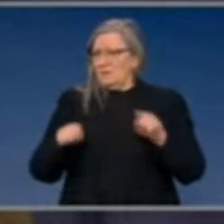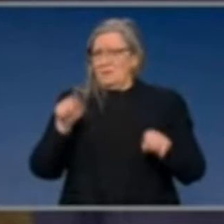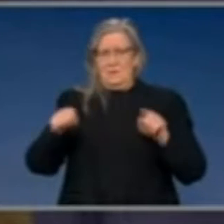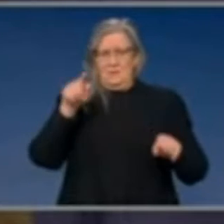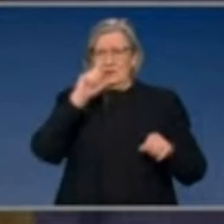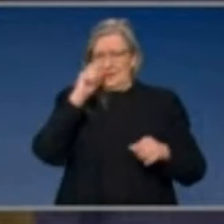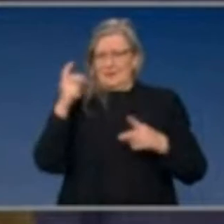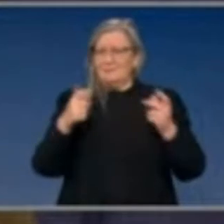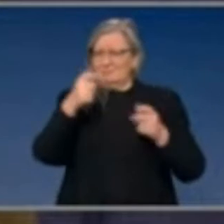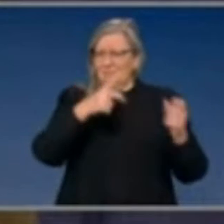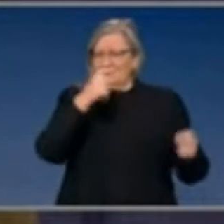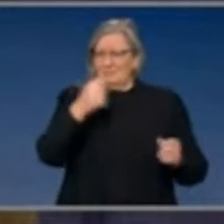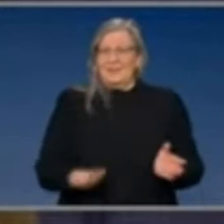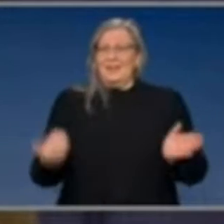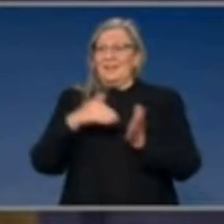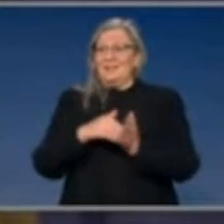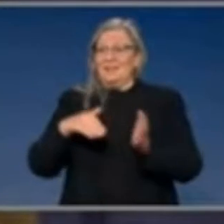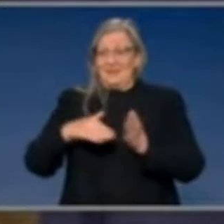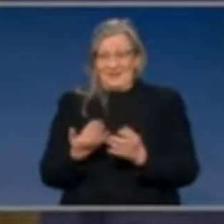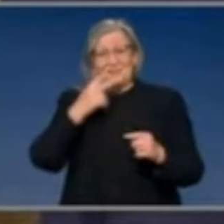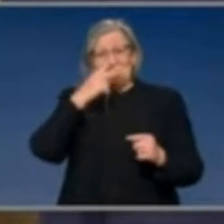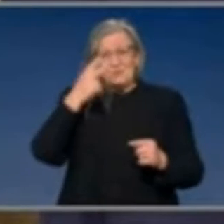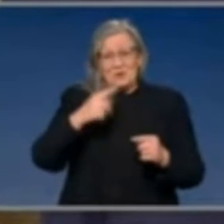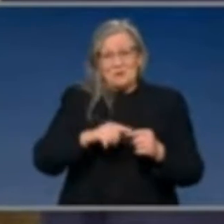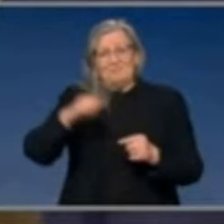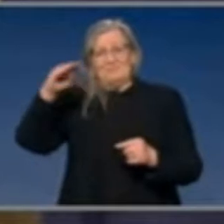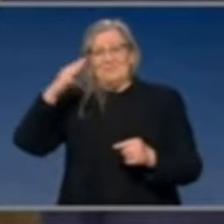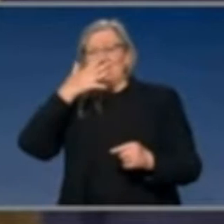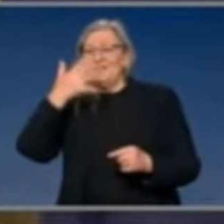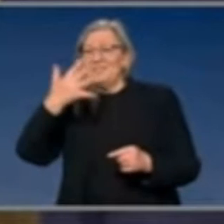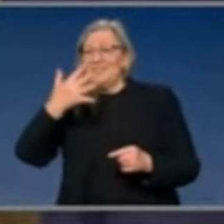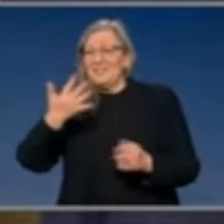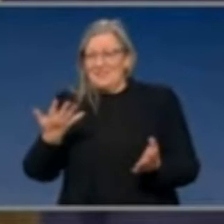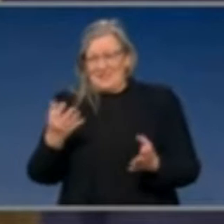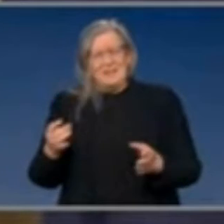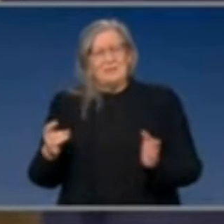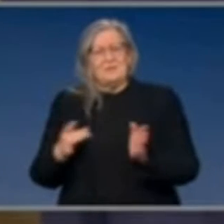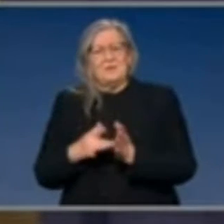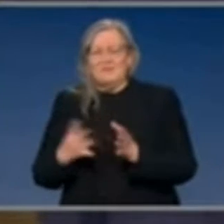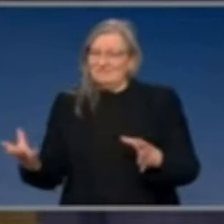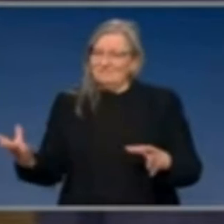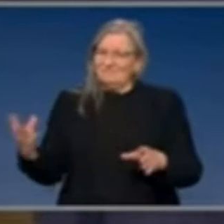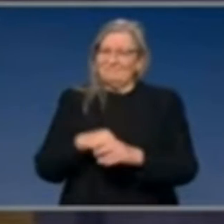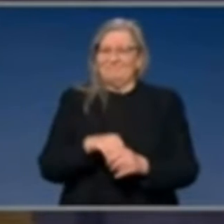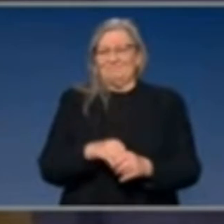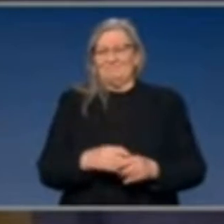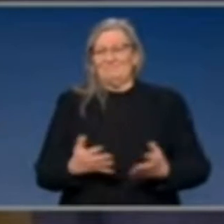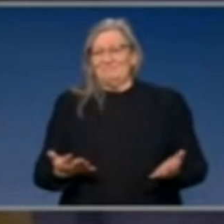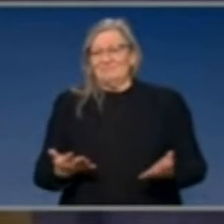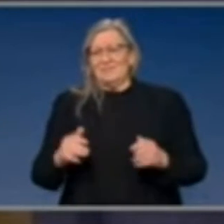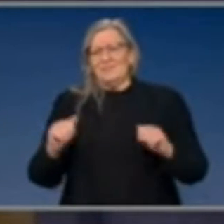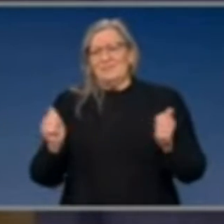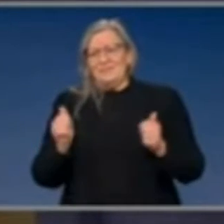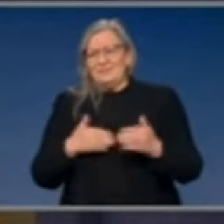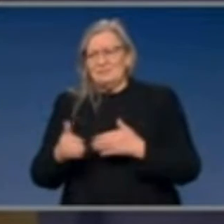the 12 to 15-year-olds today is another important step in the program. We have already made arrangements to have 16 to 19-year-olds